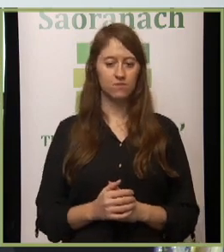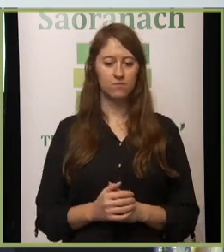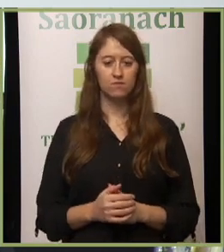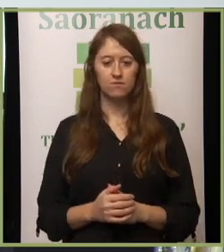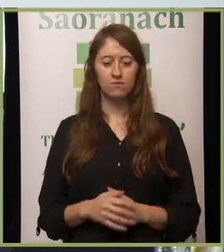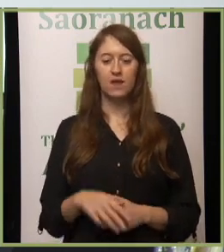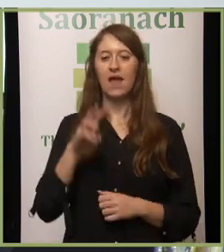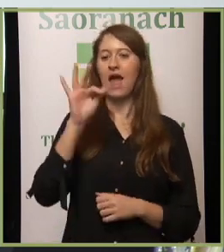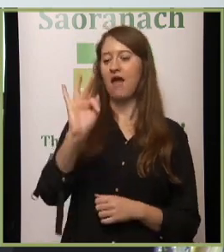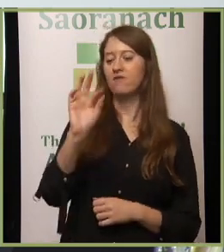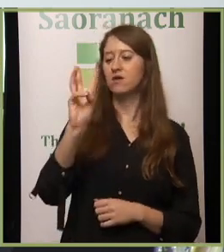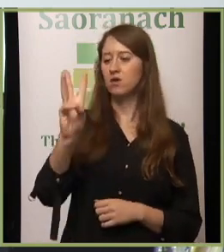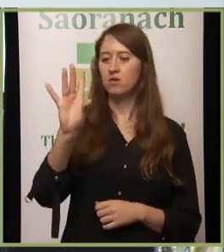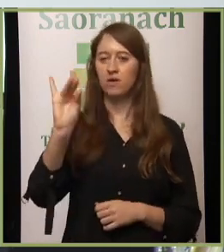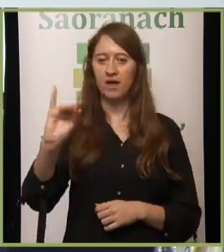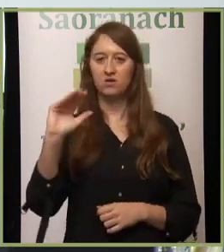FWH5.